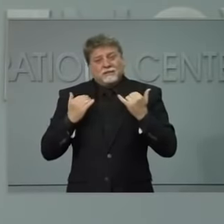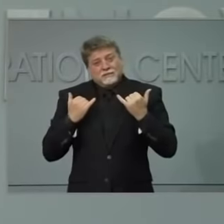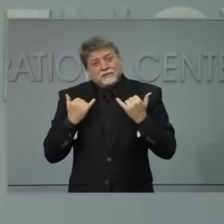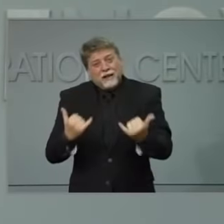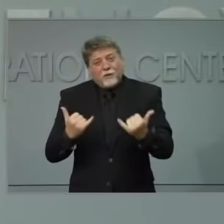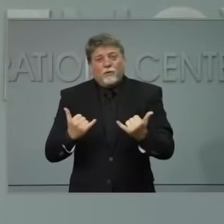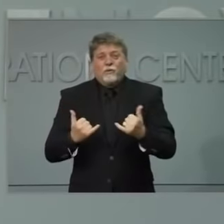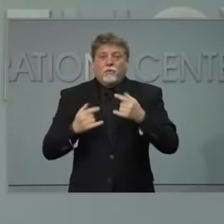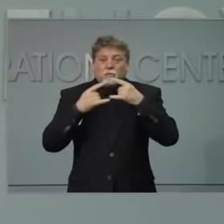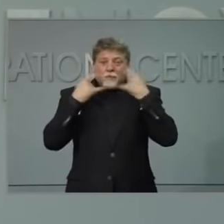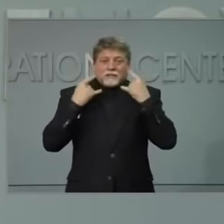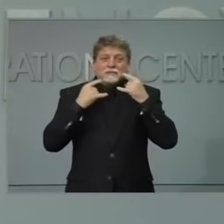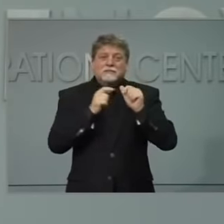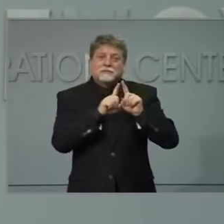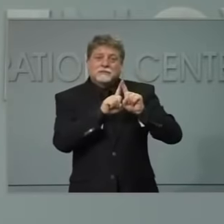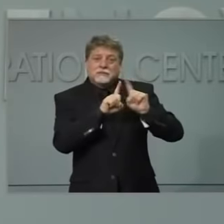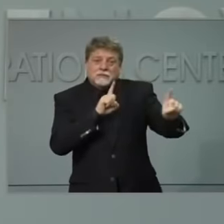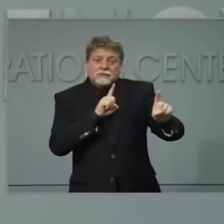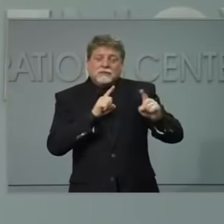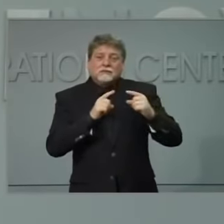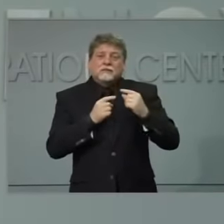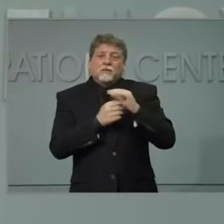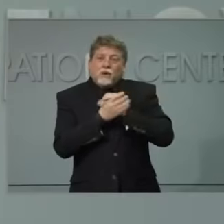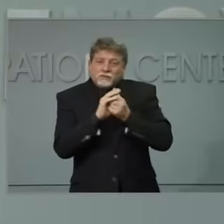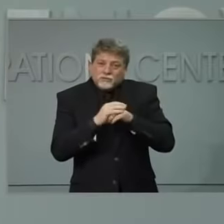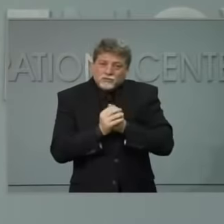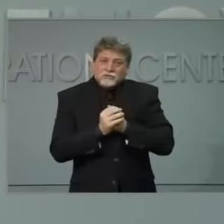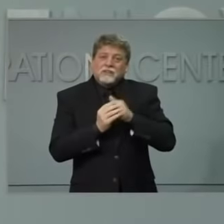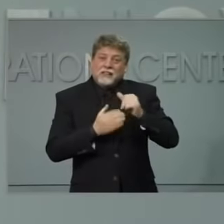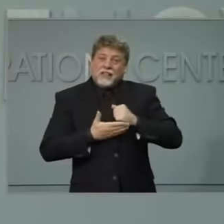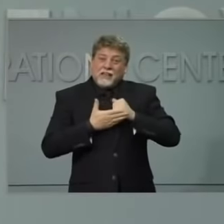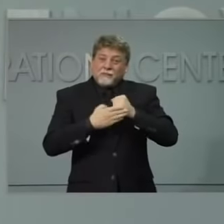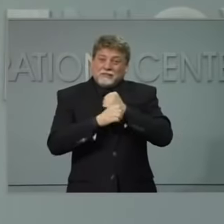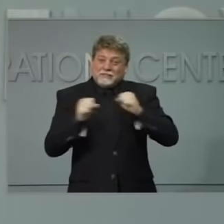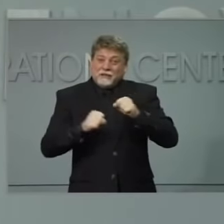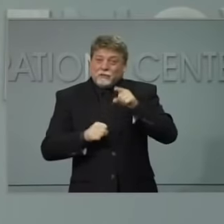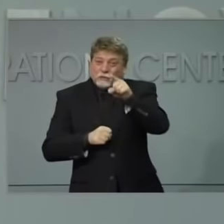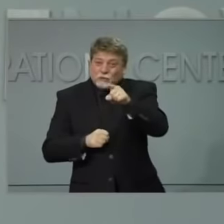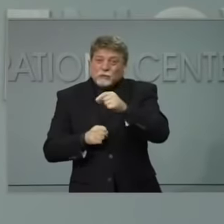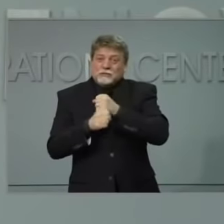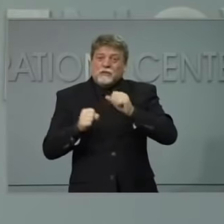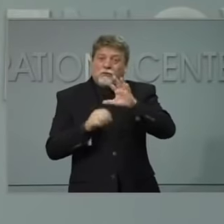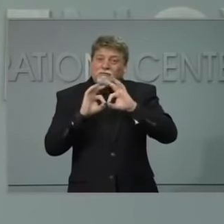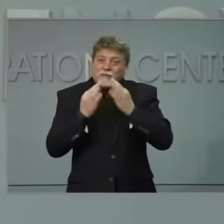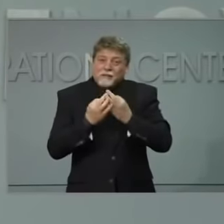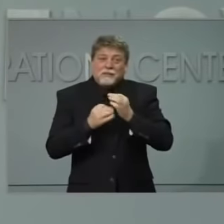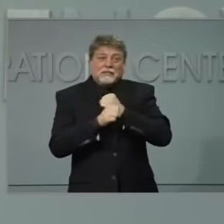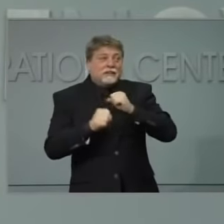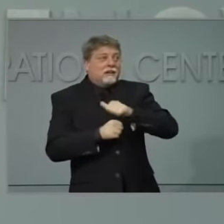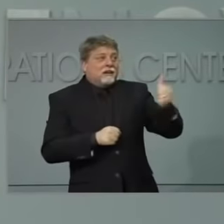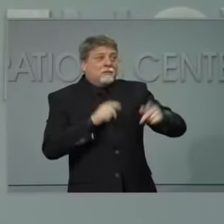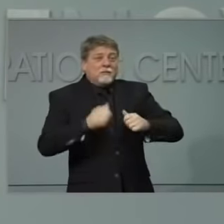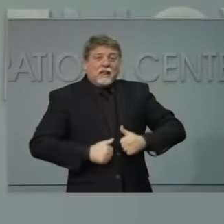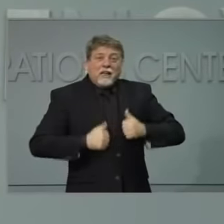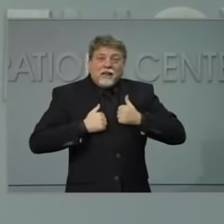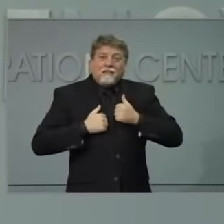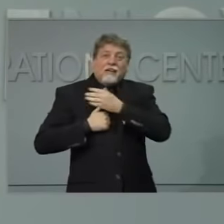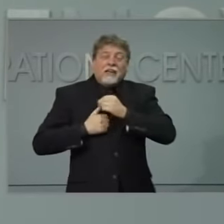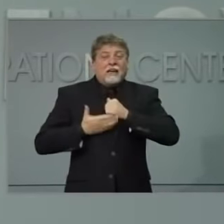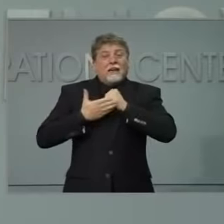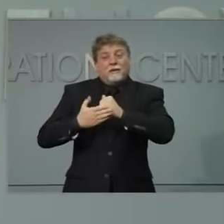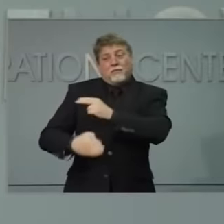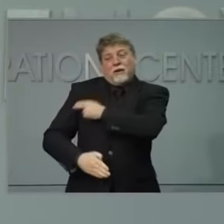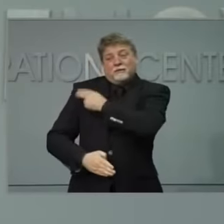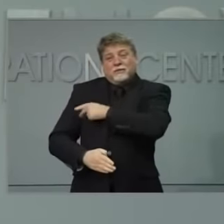from getting sick, saving lives, and making sure our hospitals can care for people, whether it's for a heart attack or a car accident